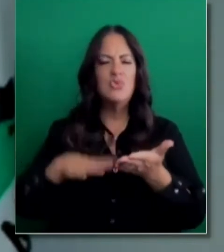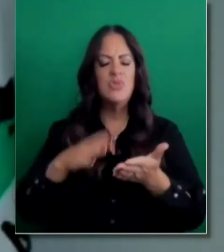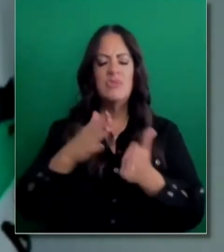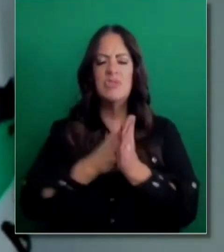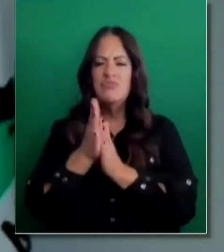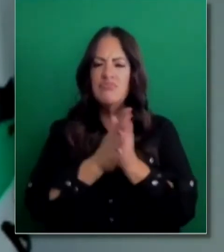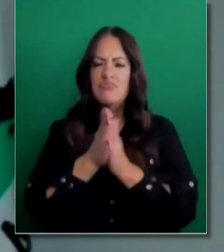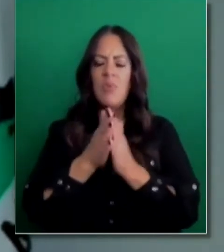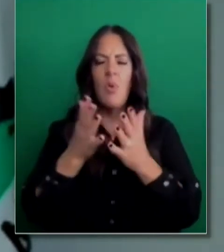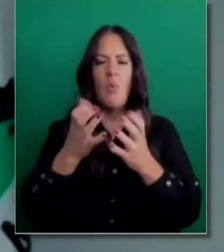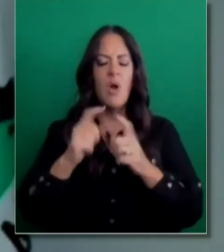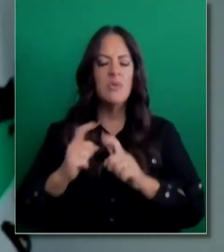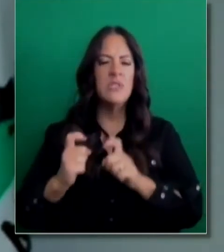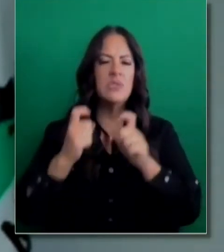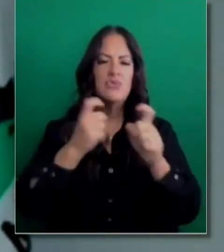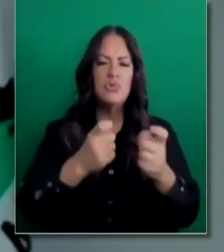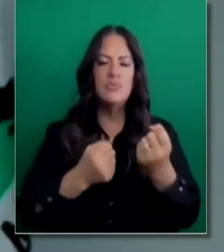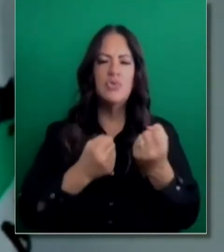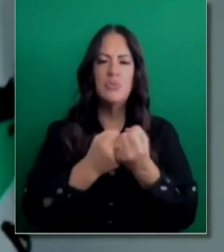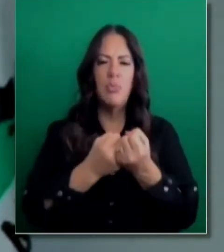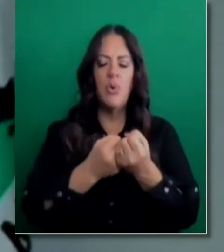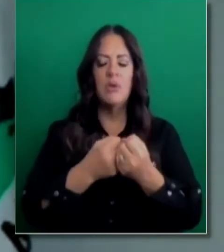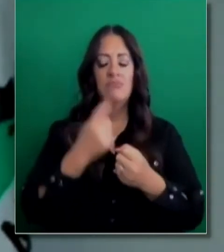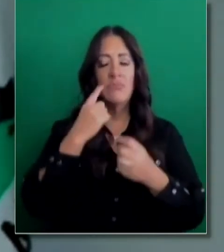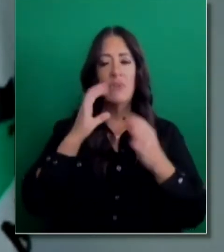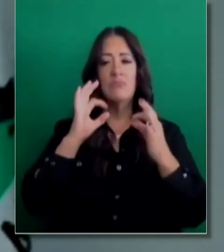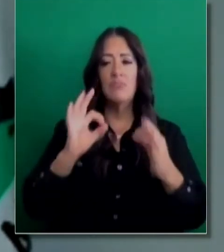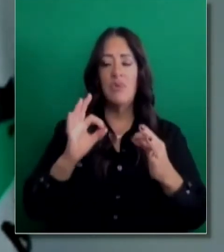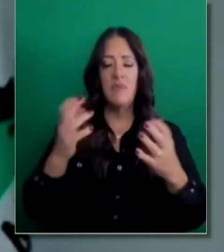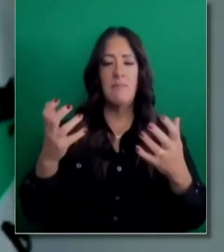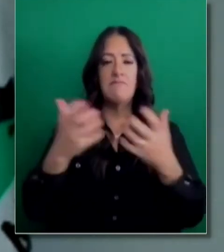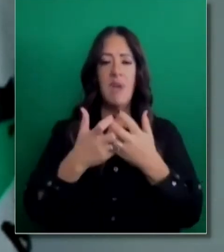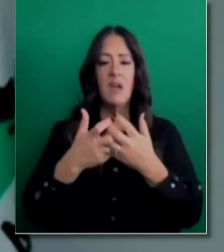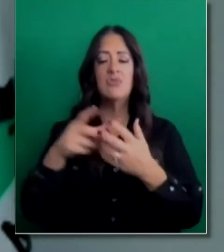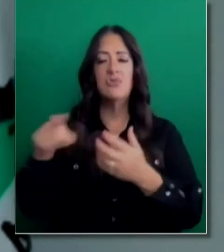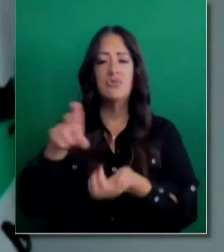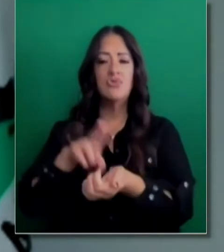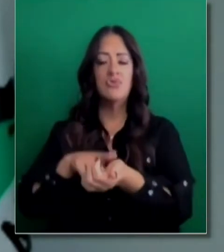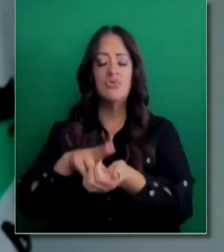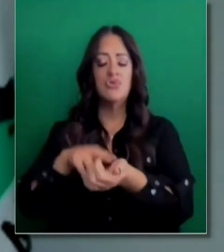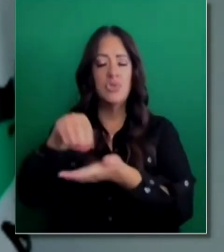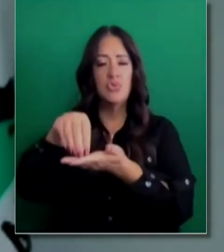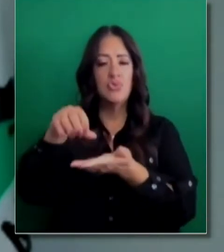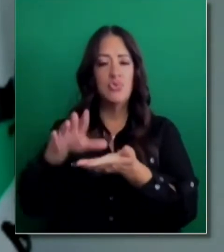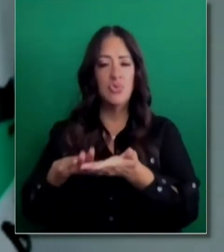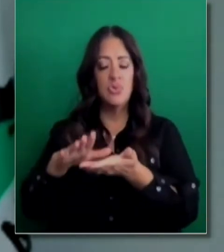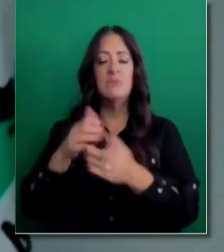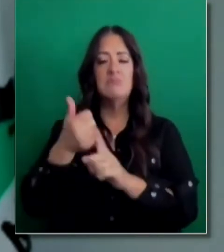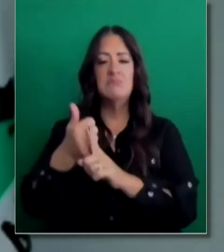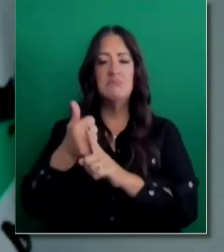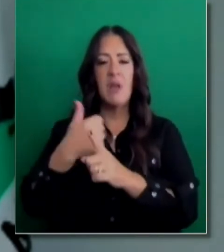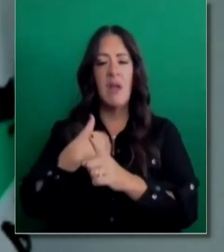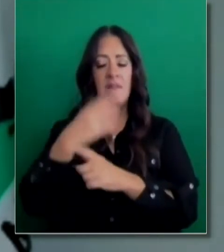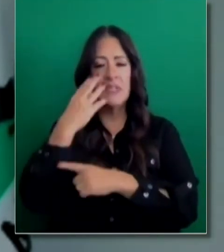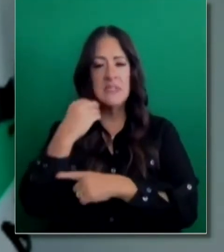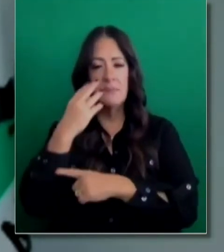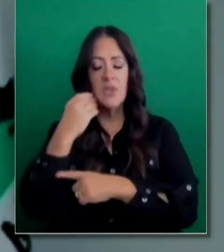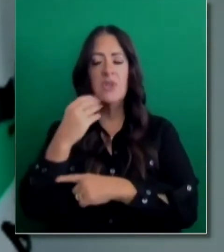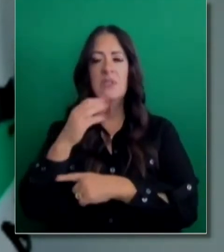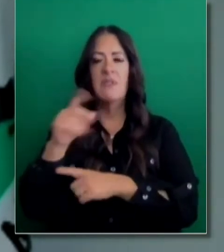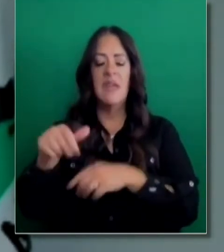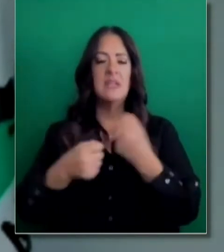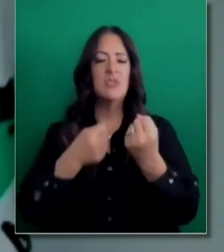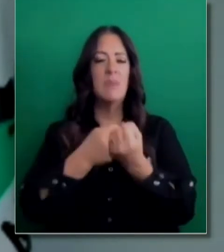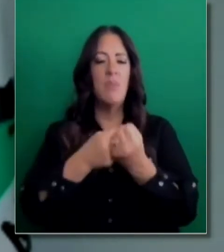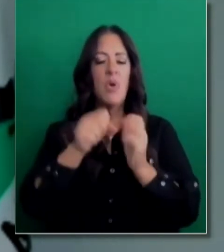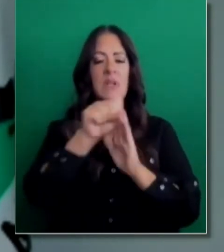and contribute. So this is a perfect way to match both that experience as well as a way to support the state